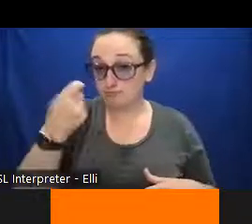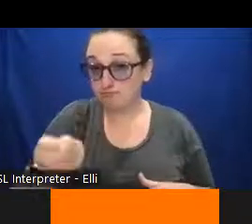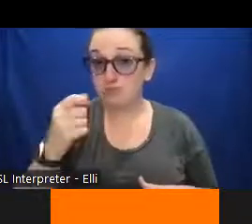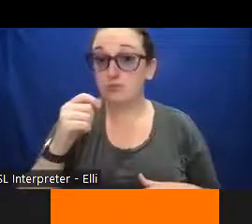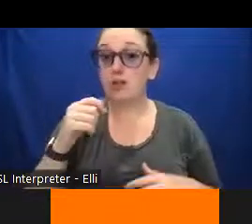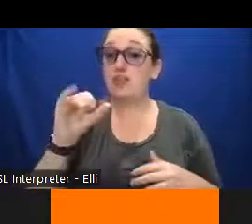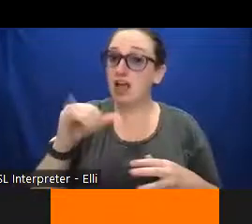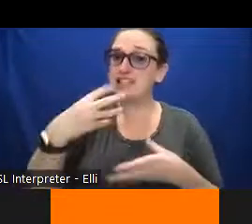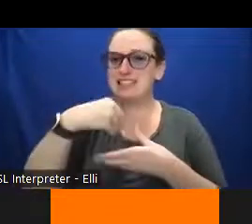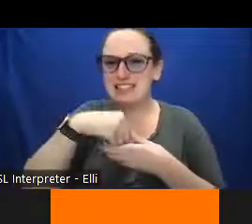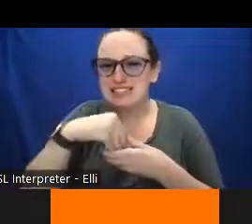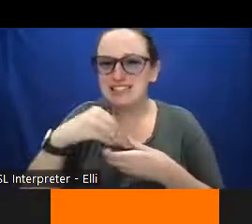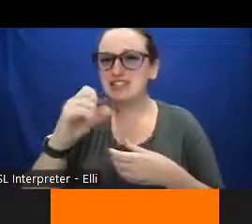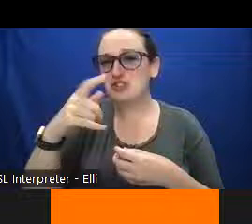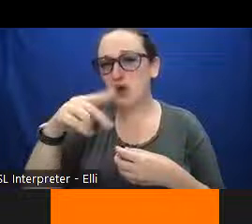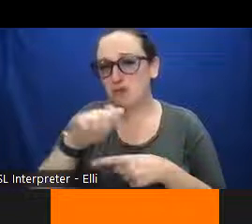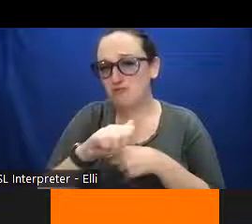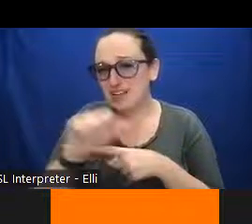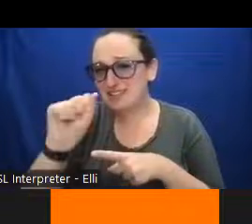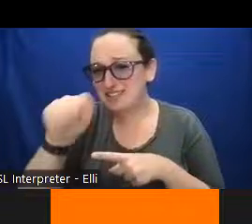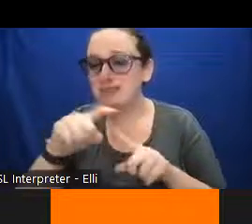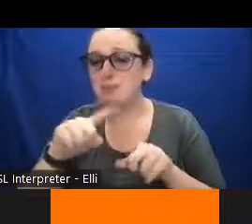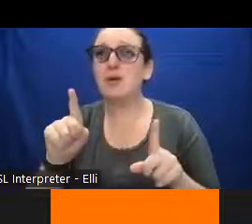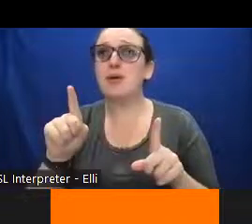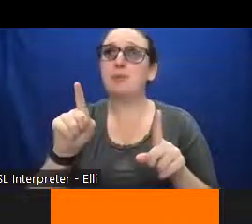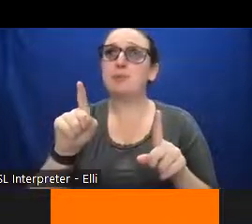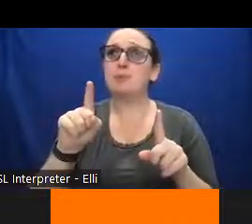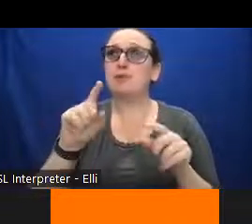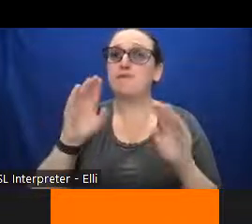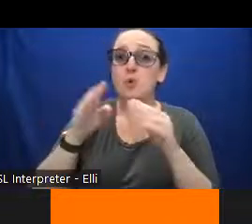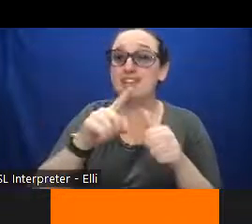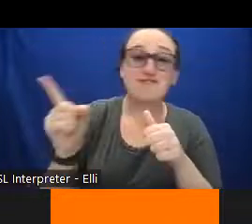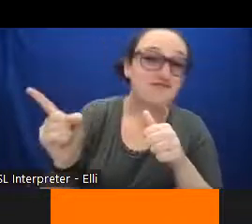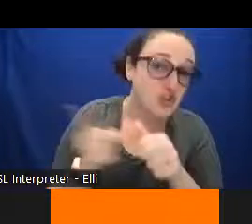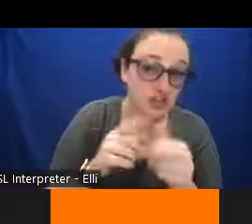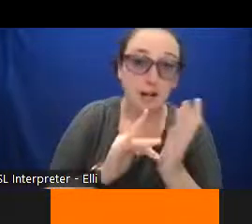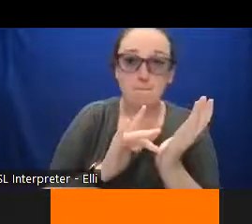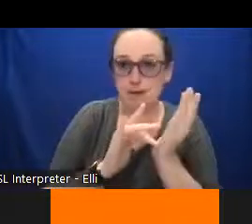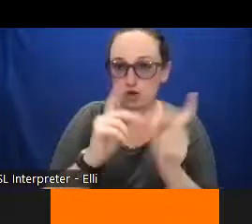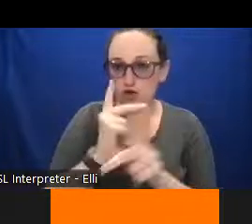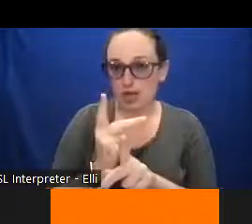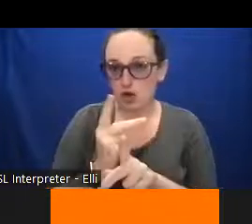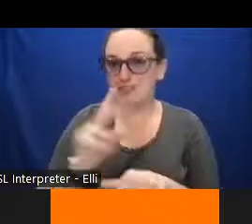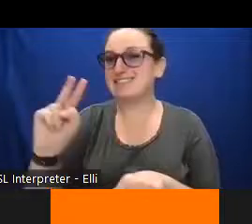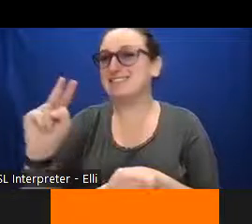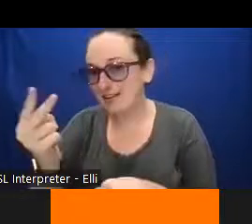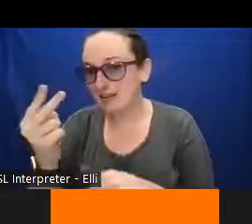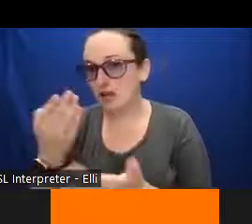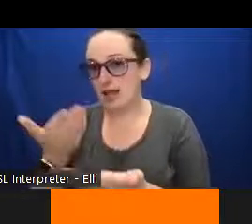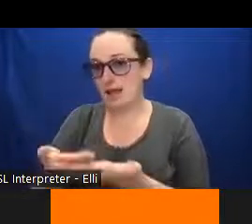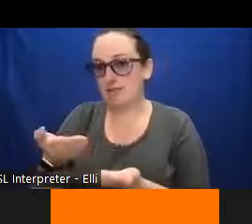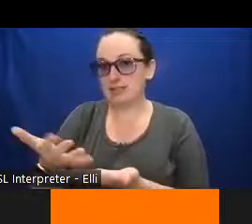everyone to do is to reframe and focus first on the medical care and treatment. People